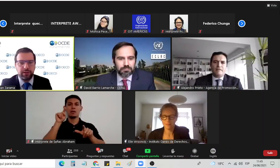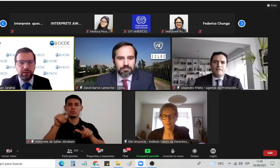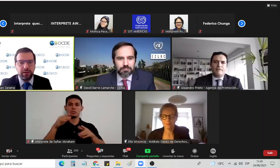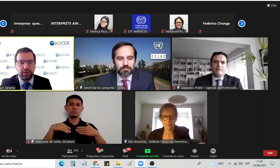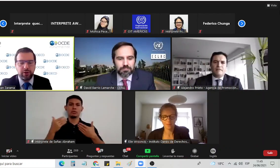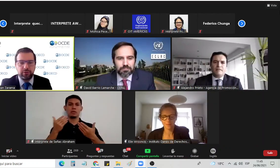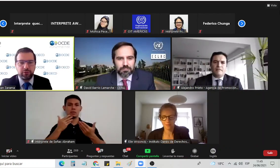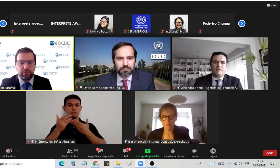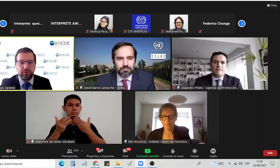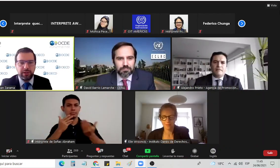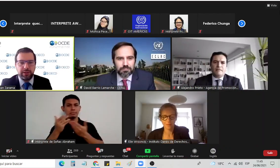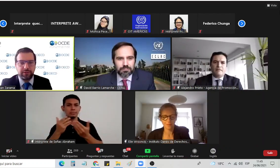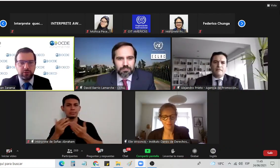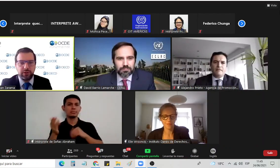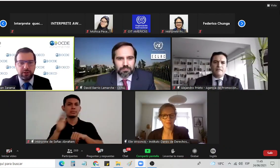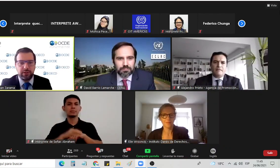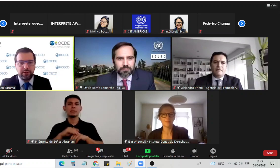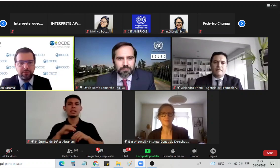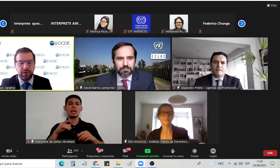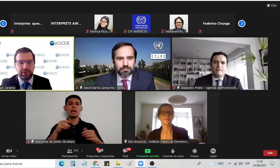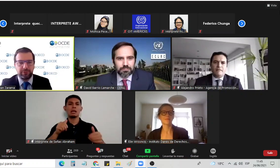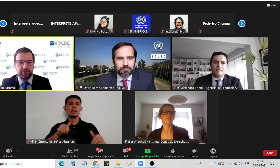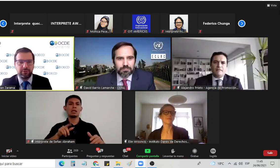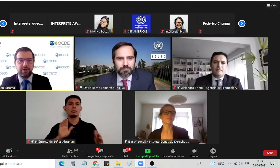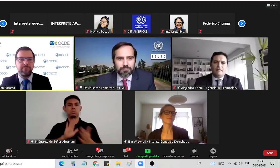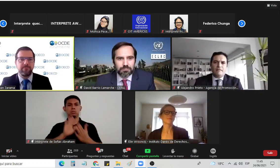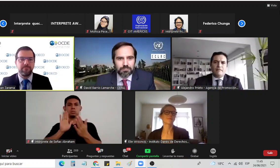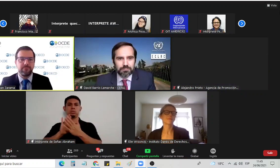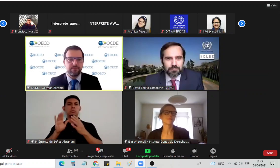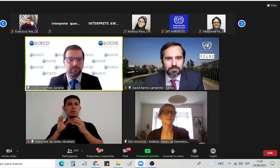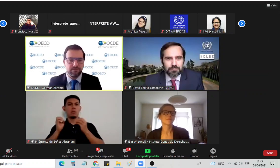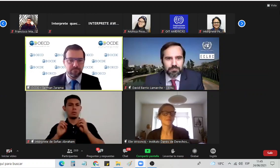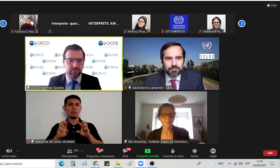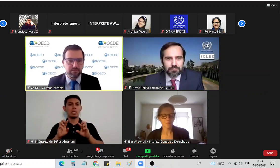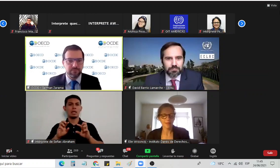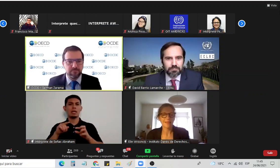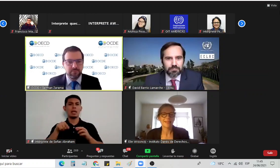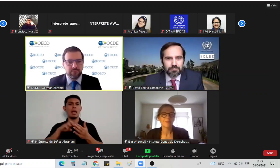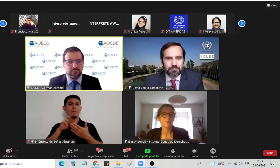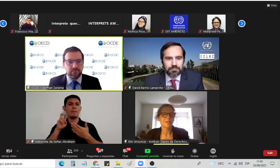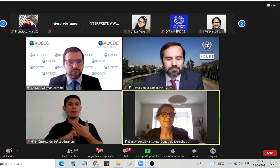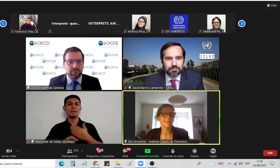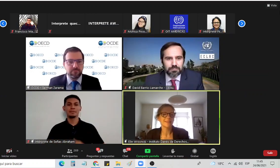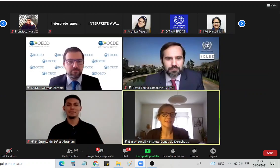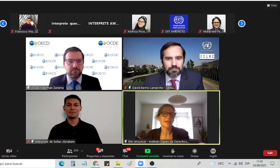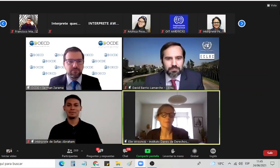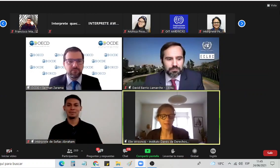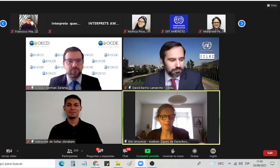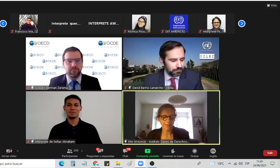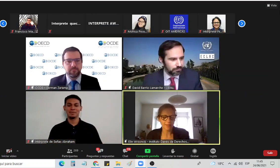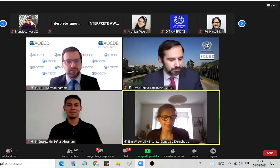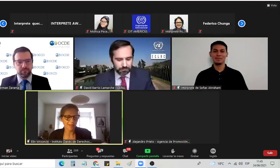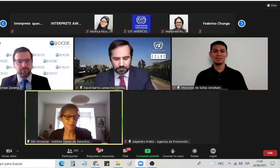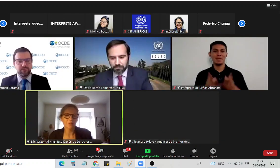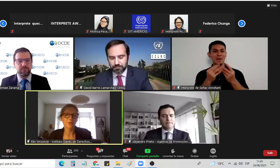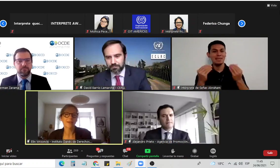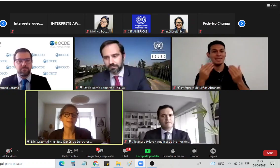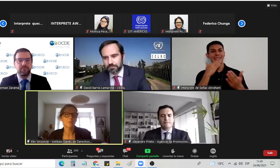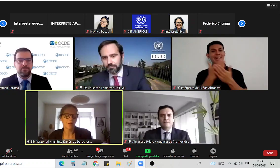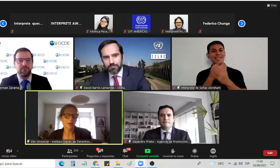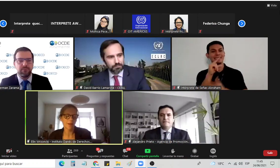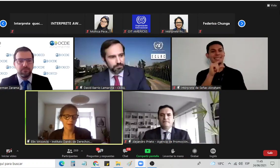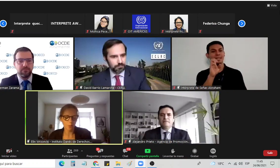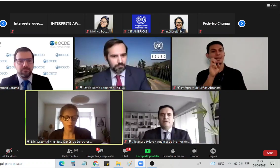you have the floor now for uh giving also the uh your reflection so thank you very